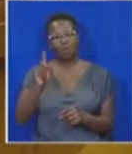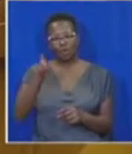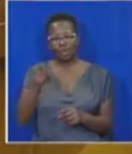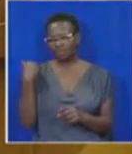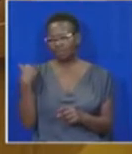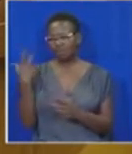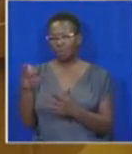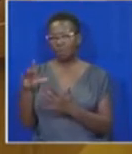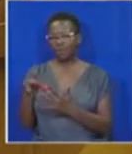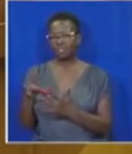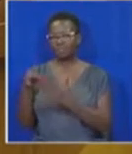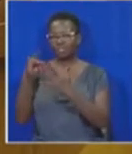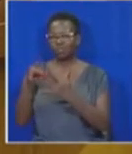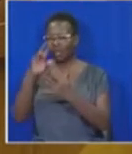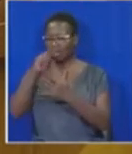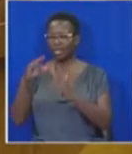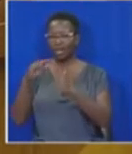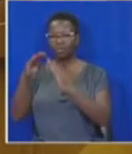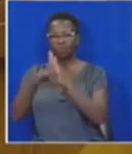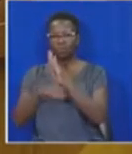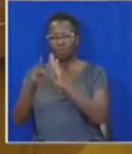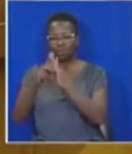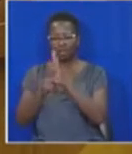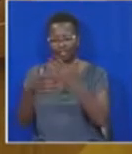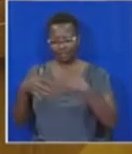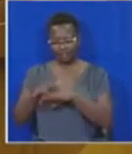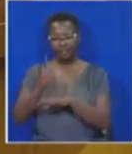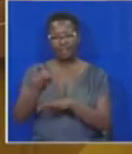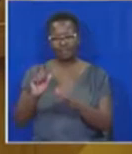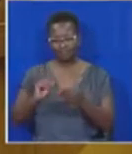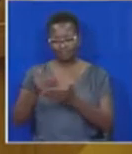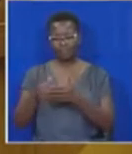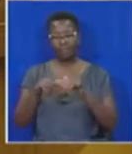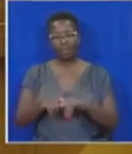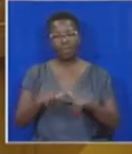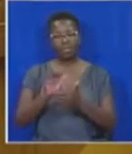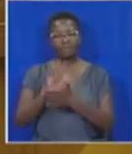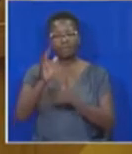implementation of special needs housing program policy that has been waiting 15 years for